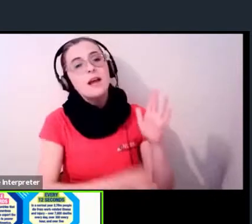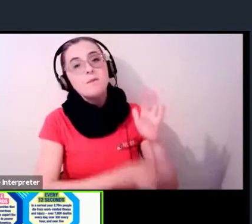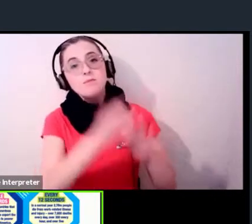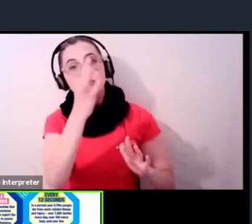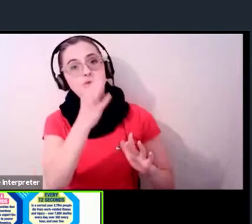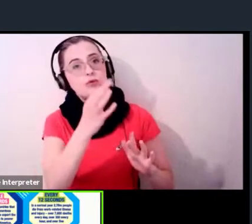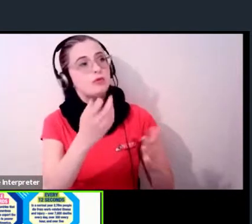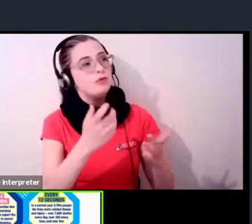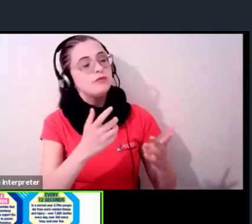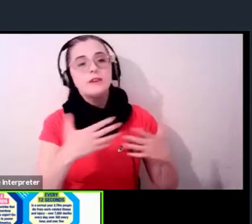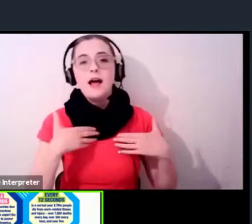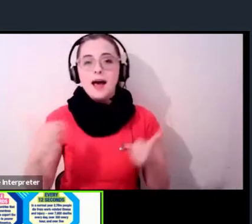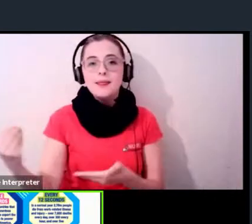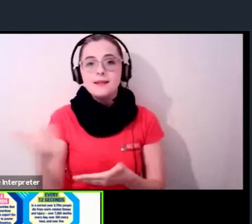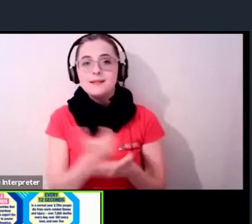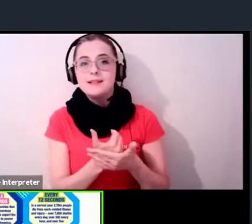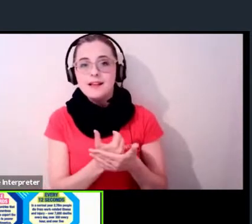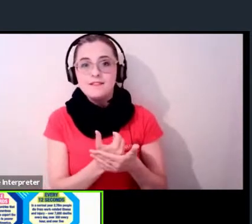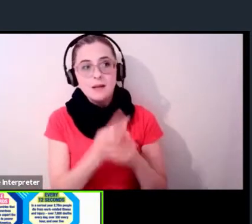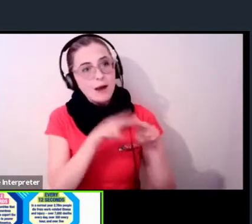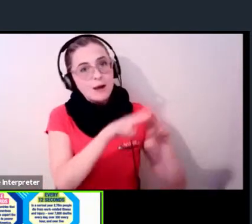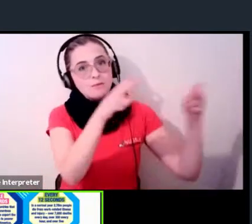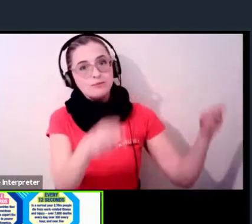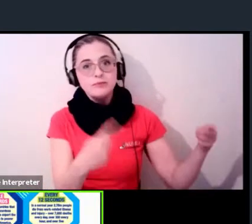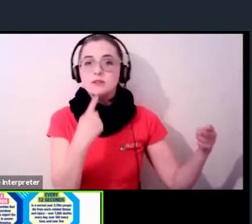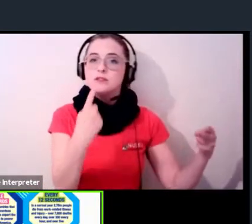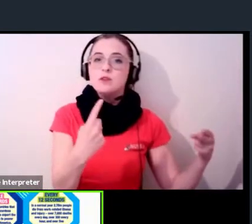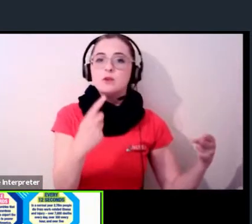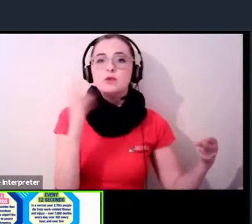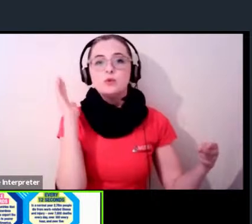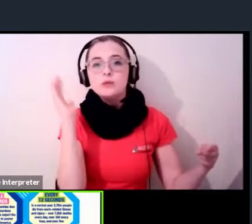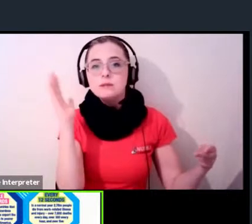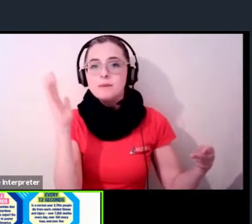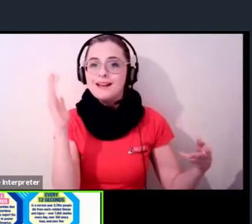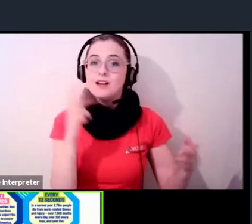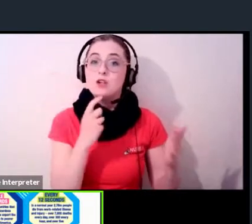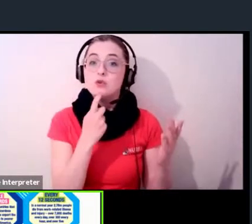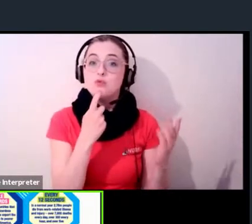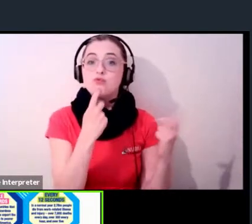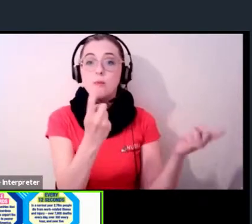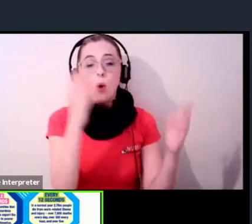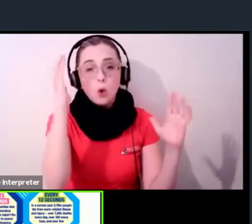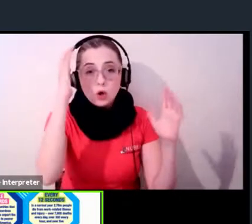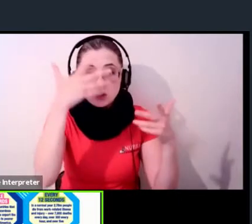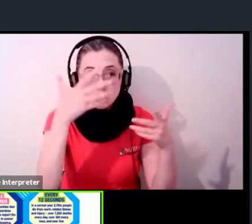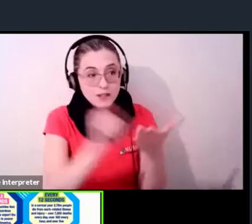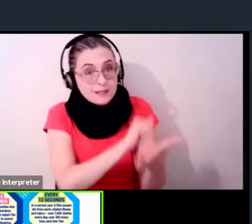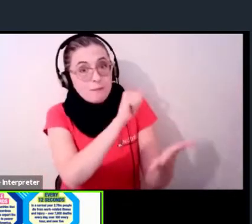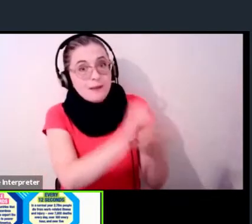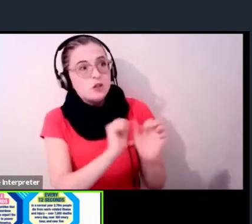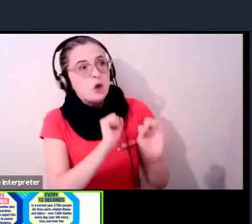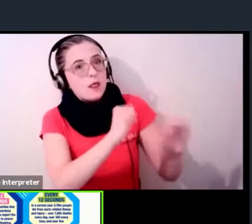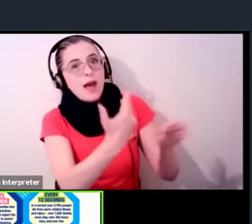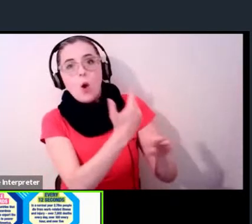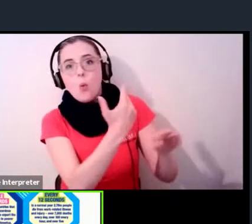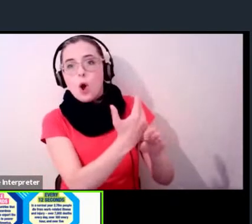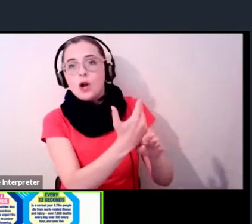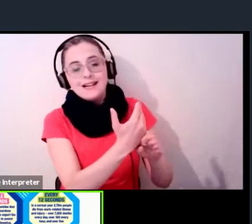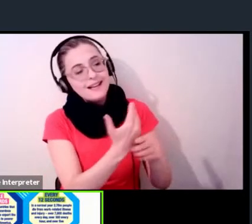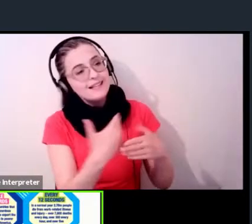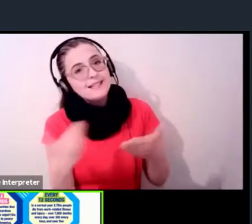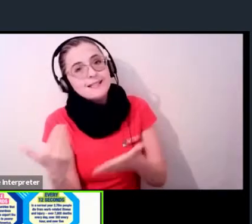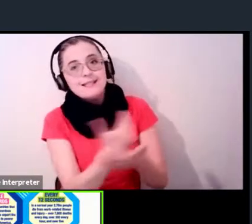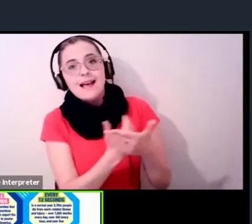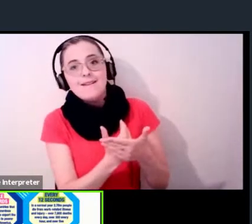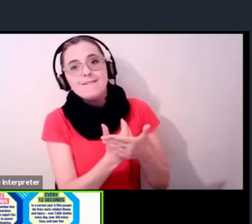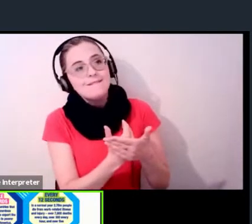providing platforms for them to speak, report concerns and ensure that they are working in safe and healthy conditions, the UK government opened